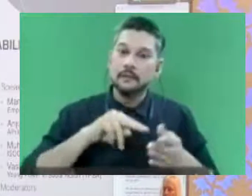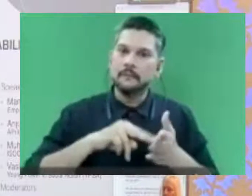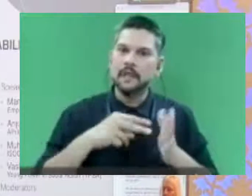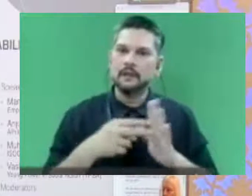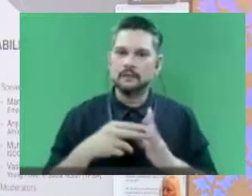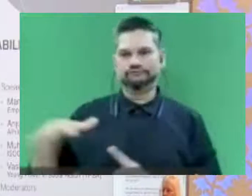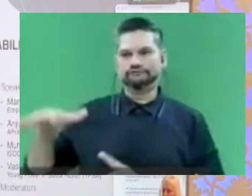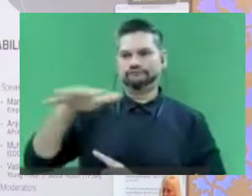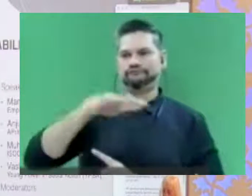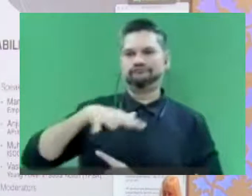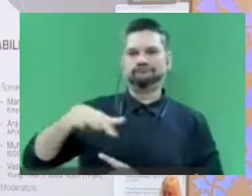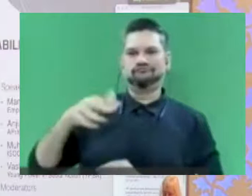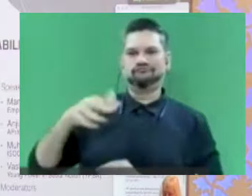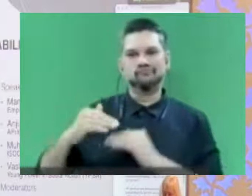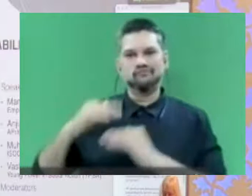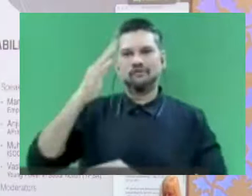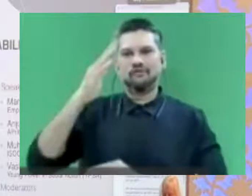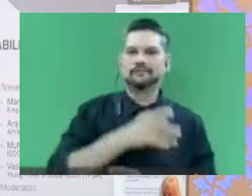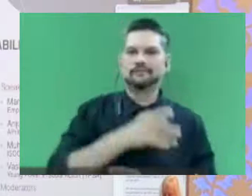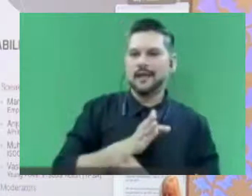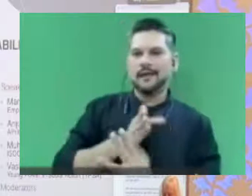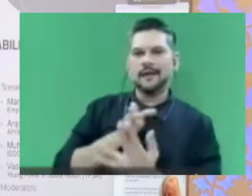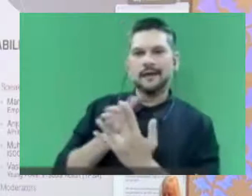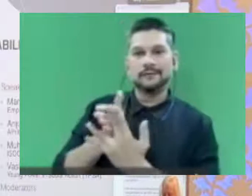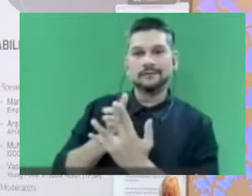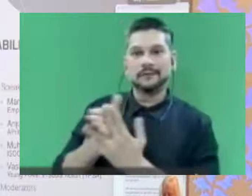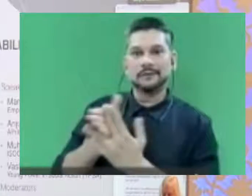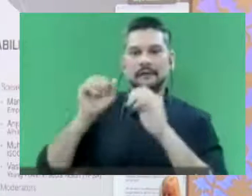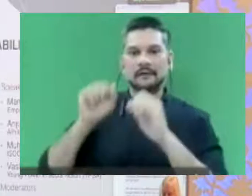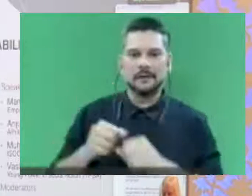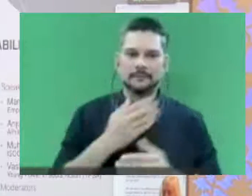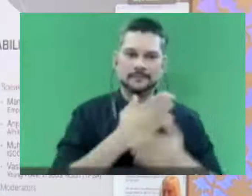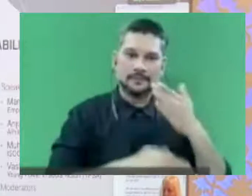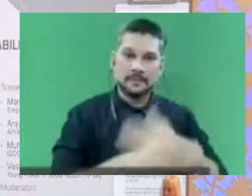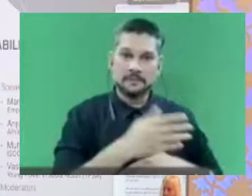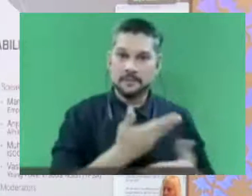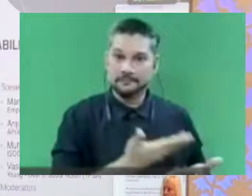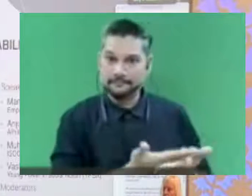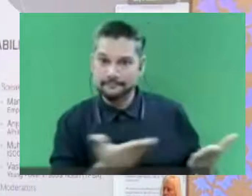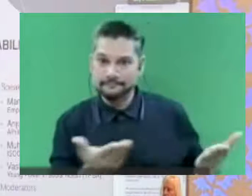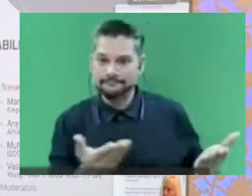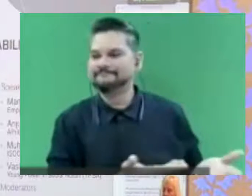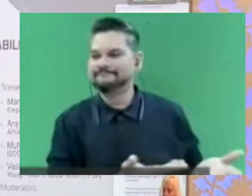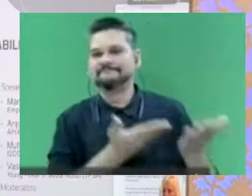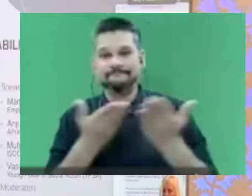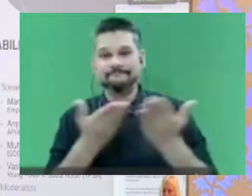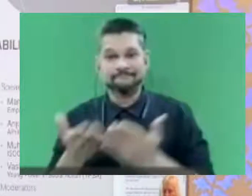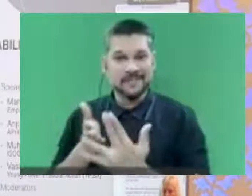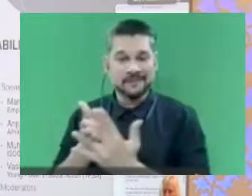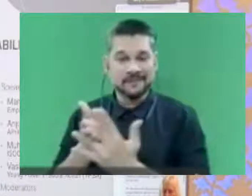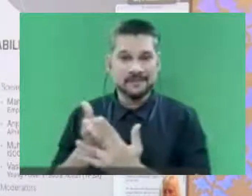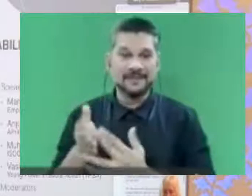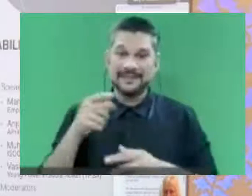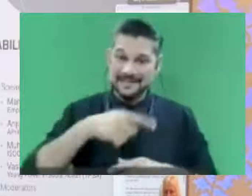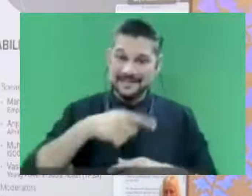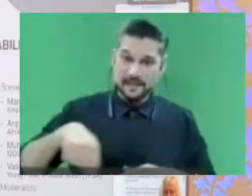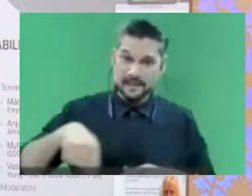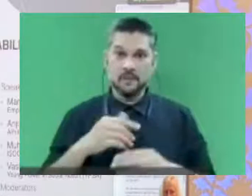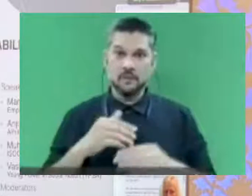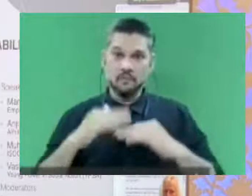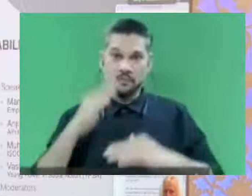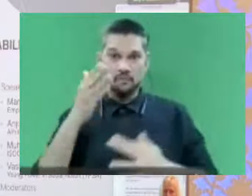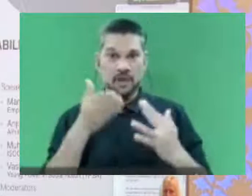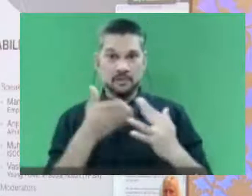accessible for not just persons with disabilities. And if you make these environments accessible for people with disabilities,